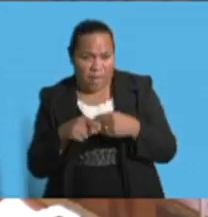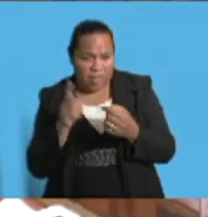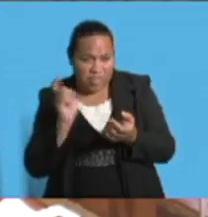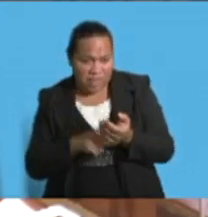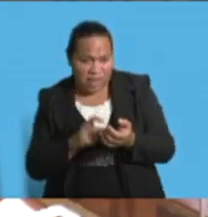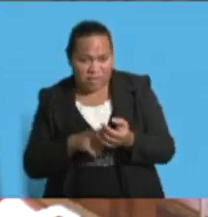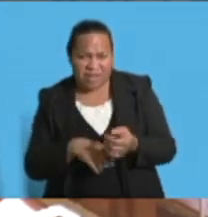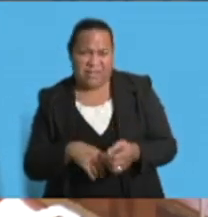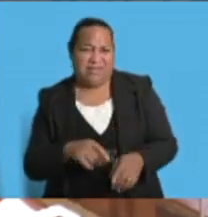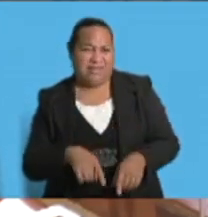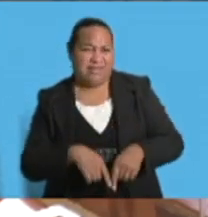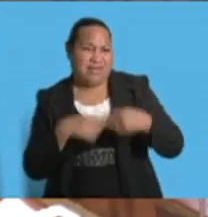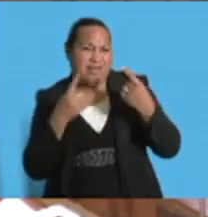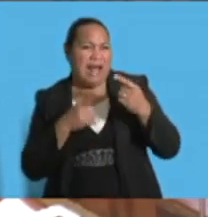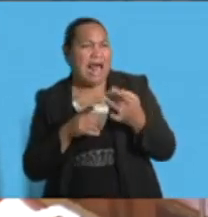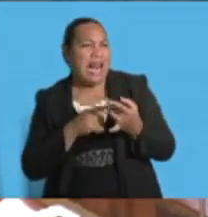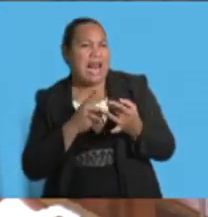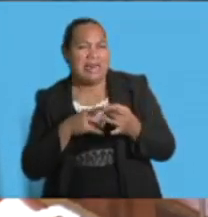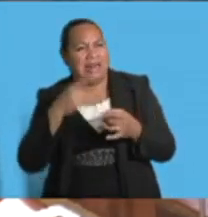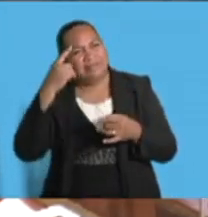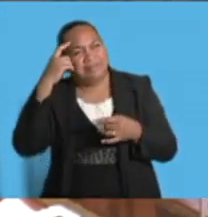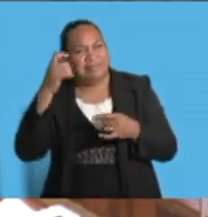Another Bollywood story.